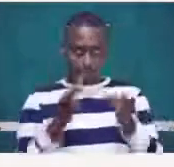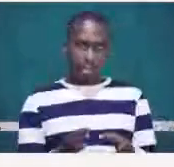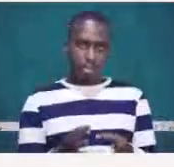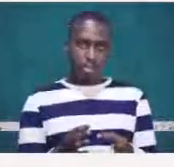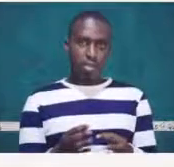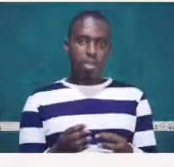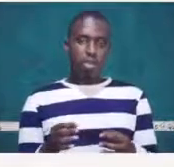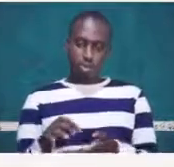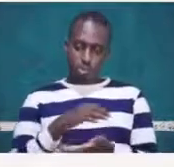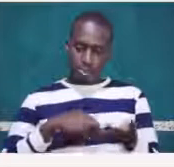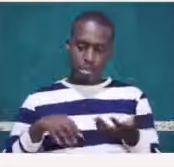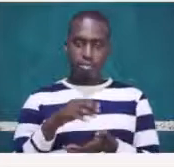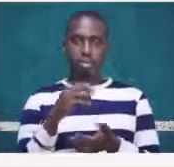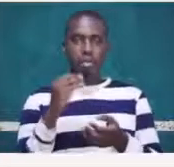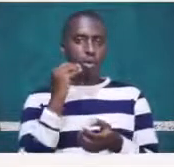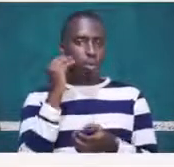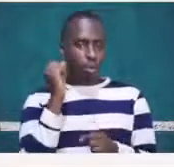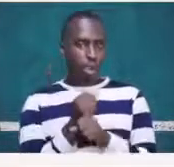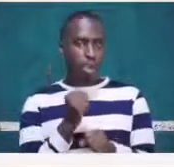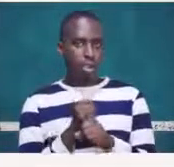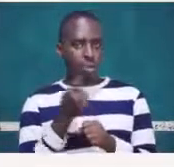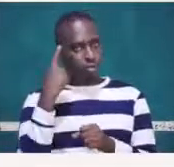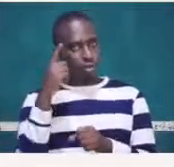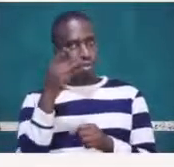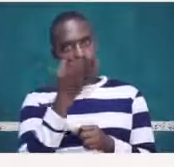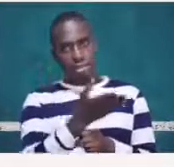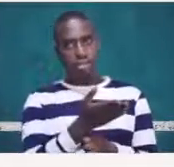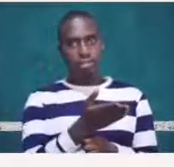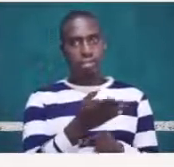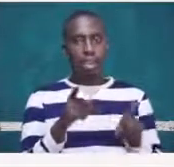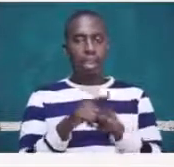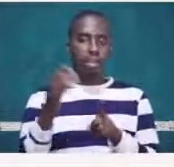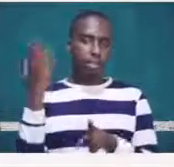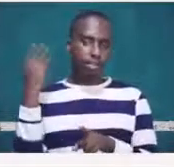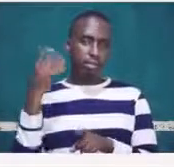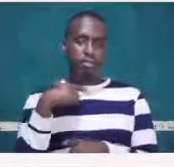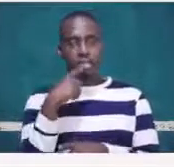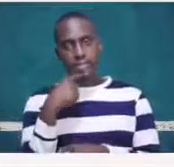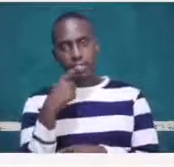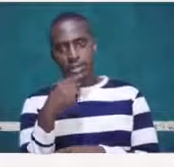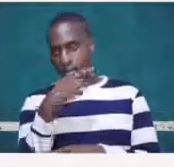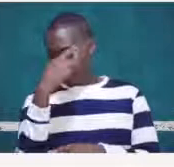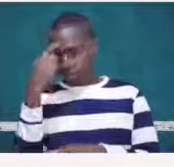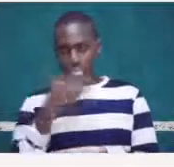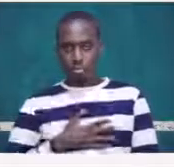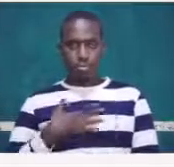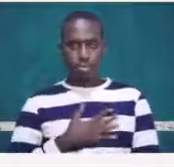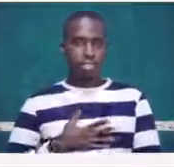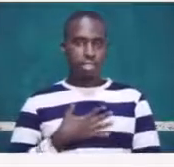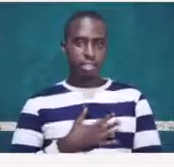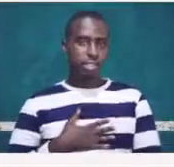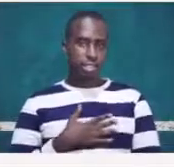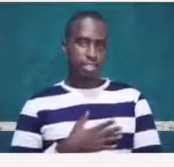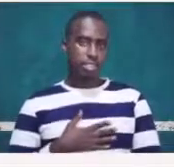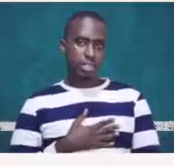to mix the homework exercise for this case and the previous one. So please